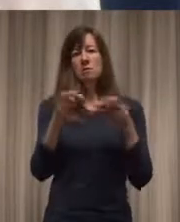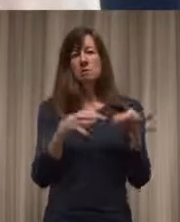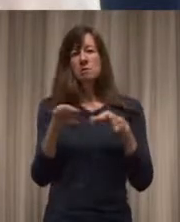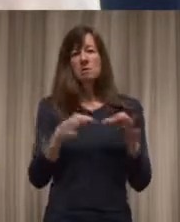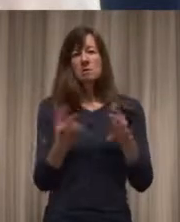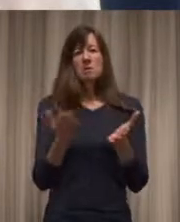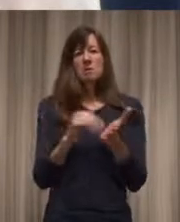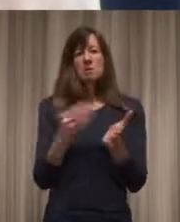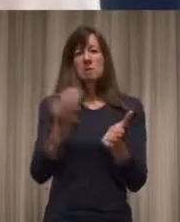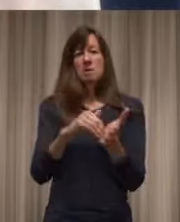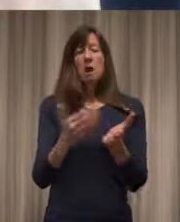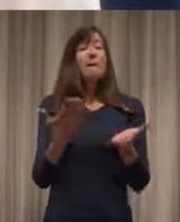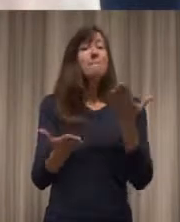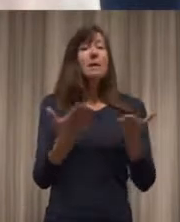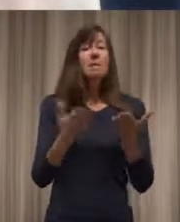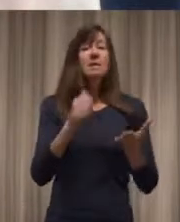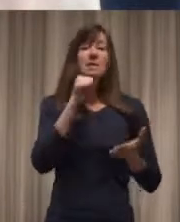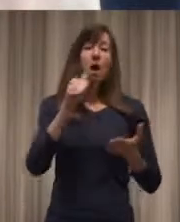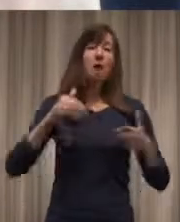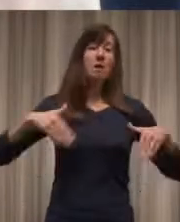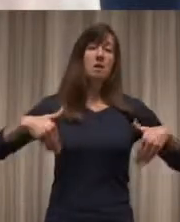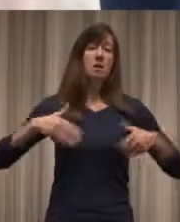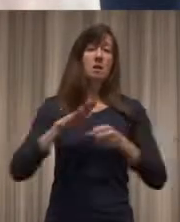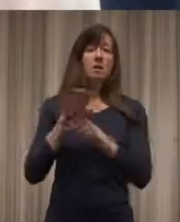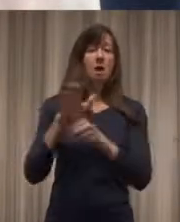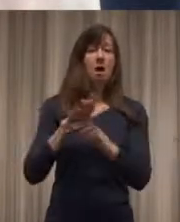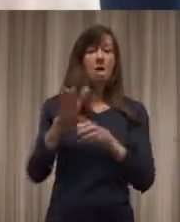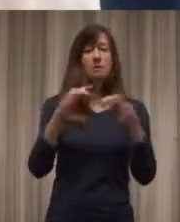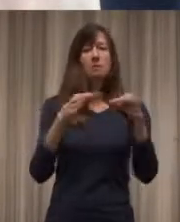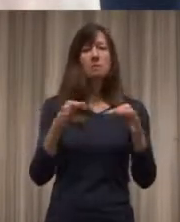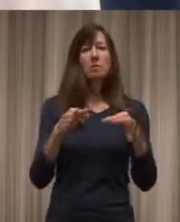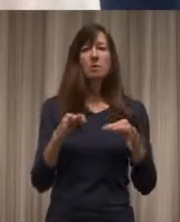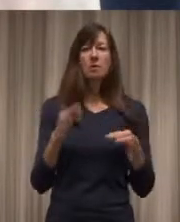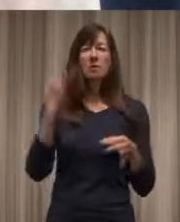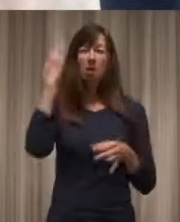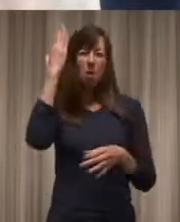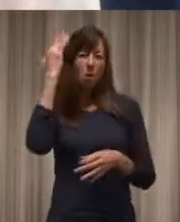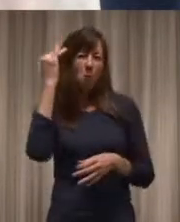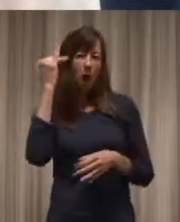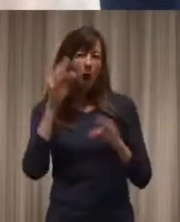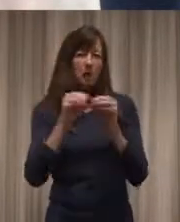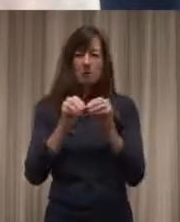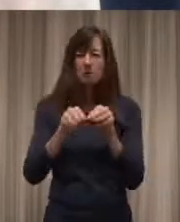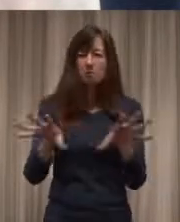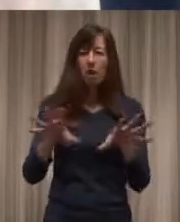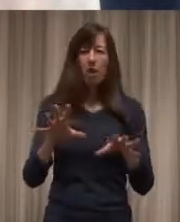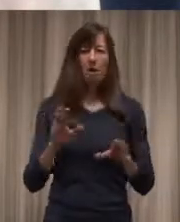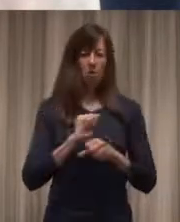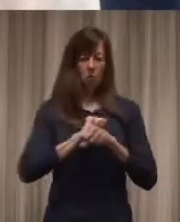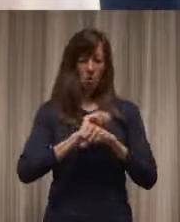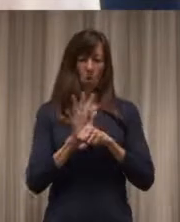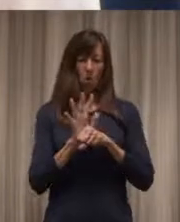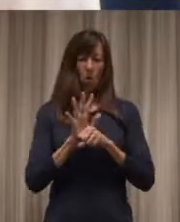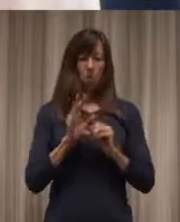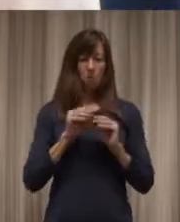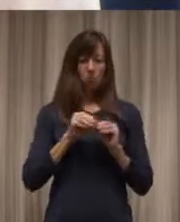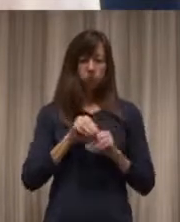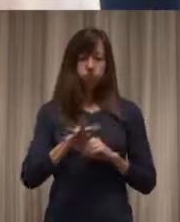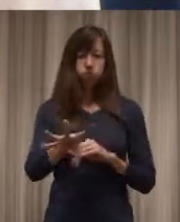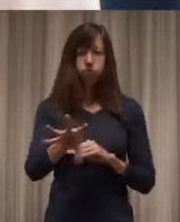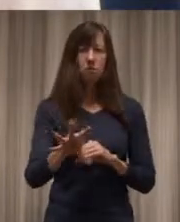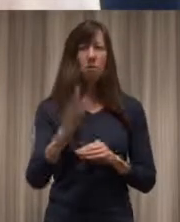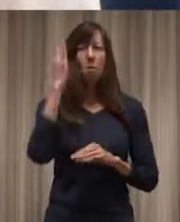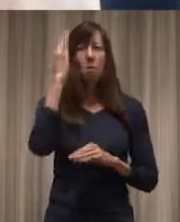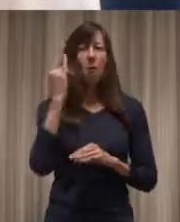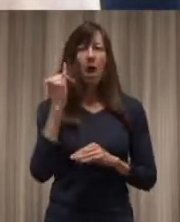in the beginning of how is this spreading and why do indoor gatherings matter so much and why are they really driving the